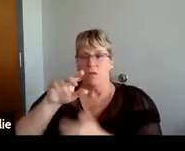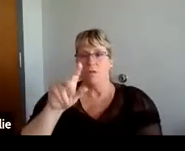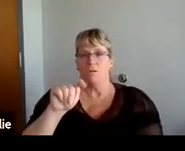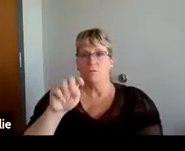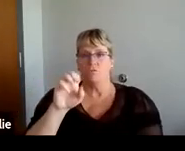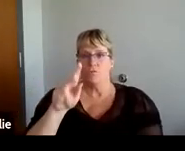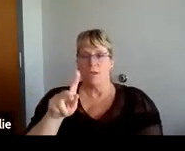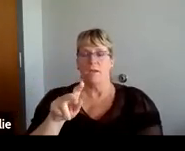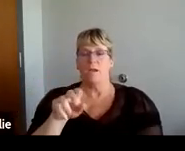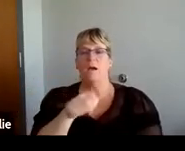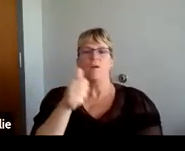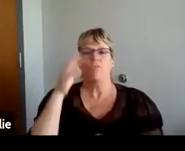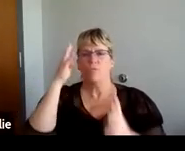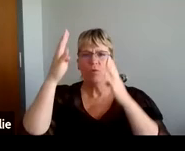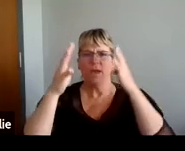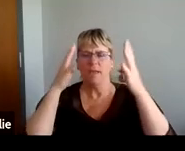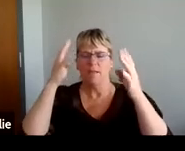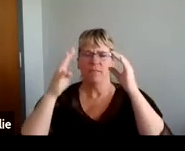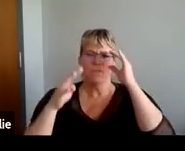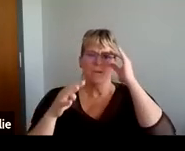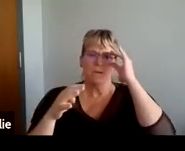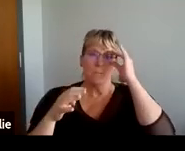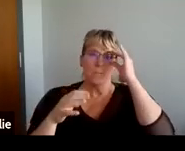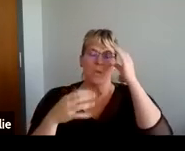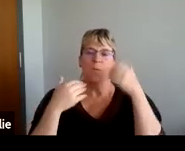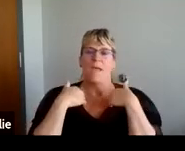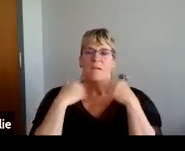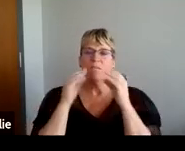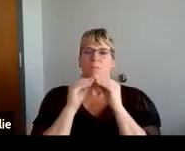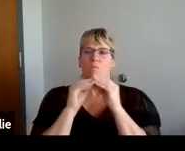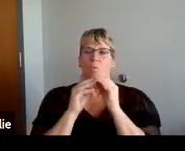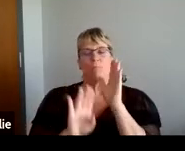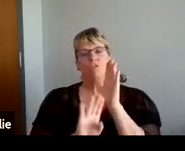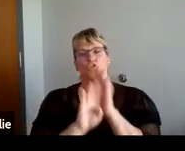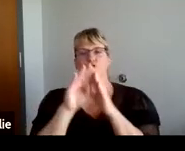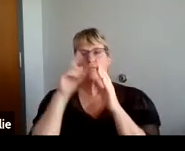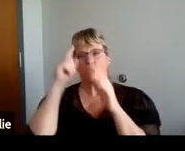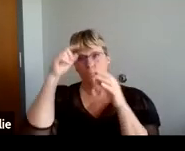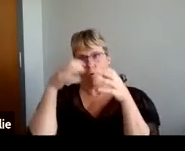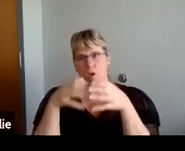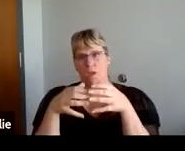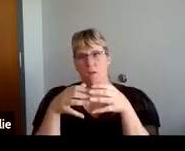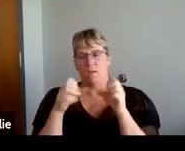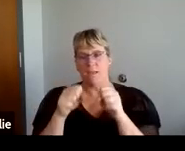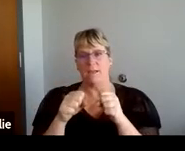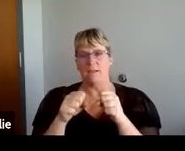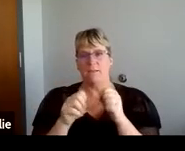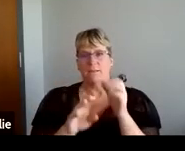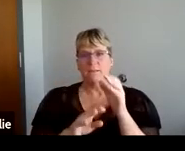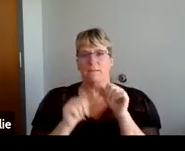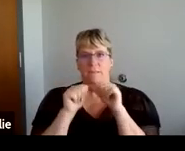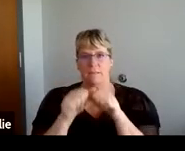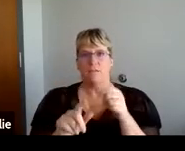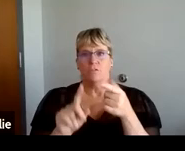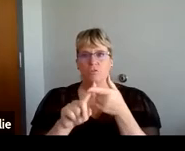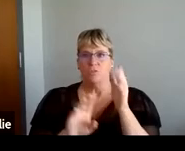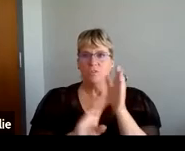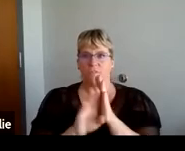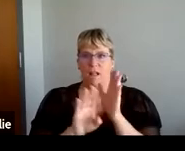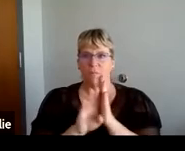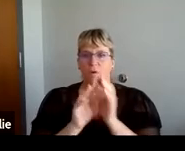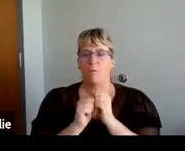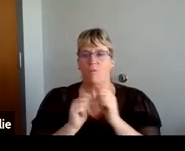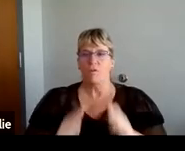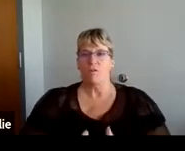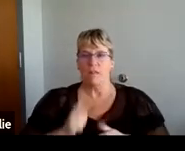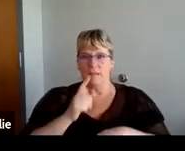other creative specialties, and we have this much more mature brain that can continue to develop throughout our